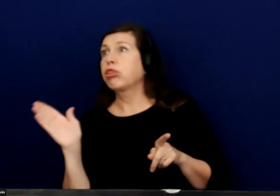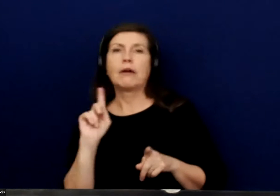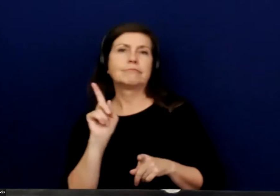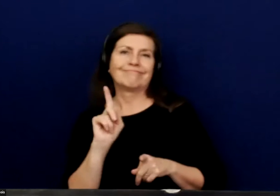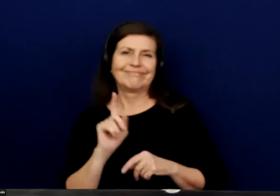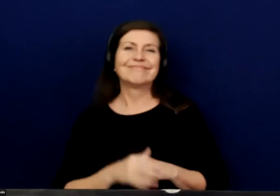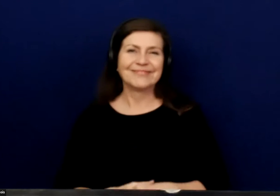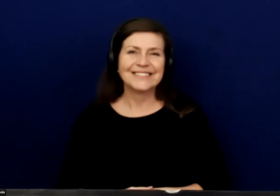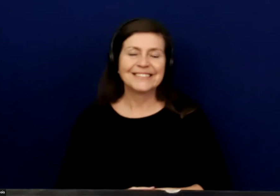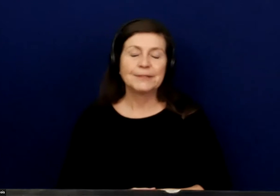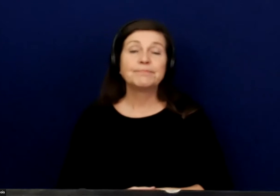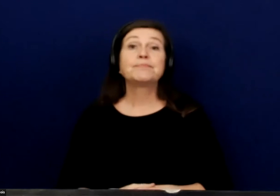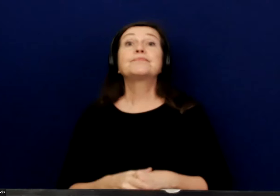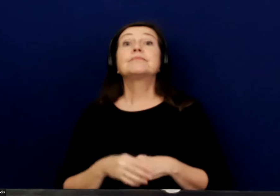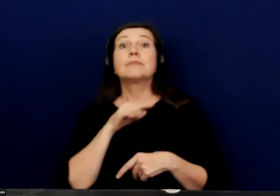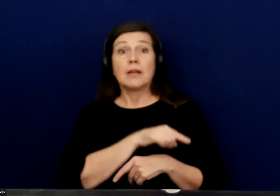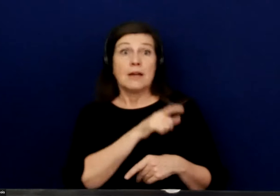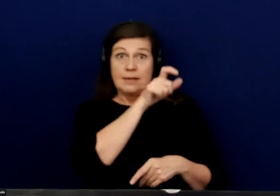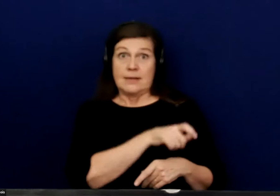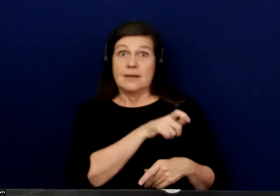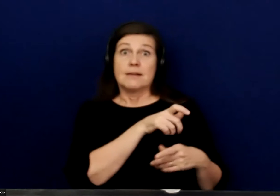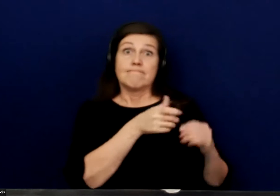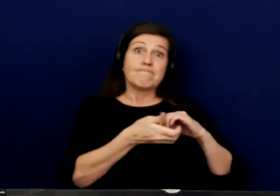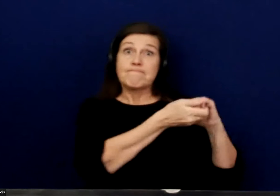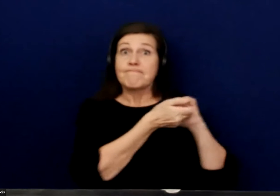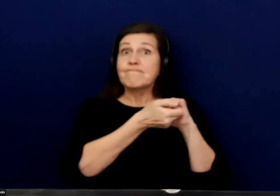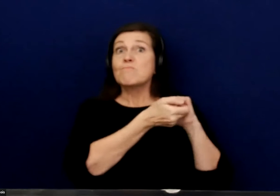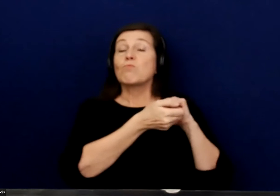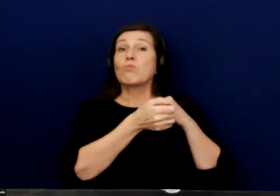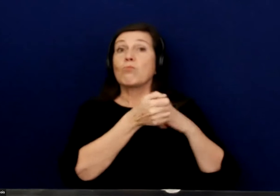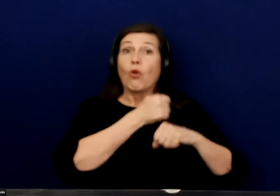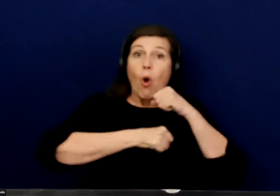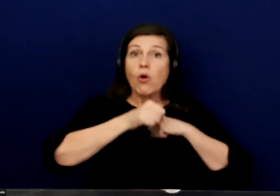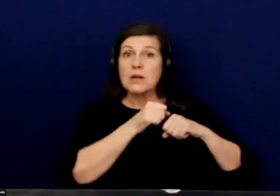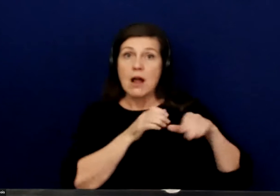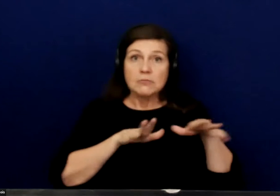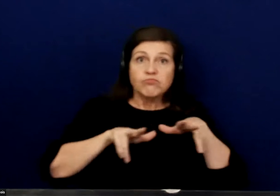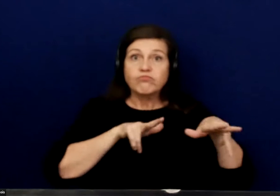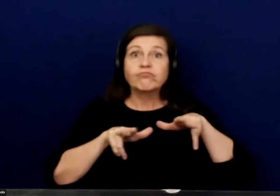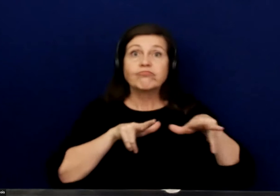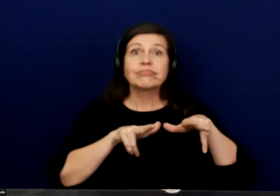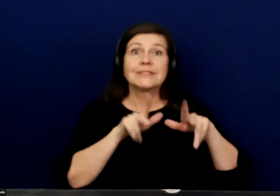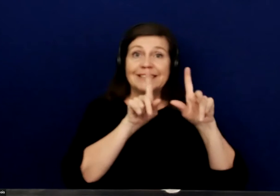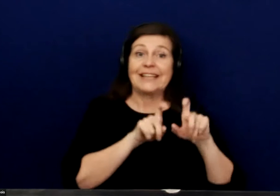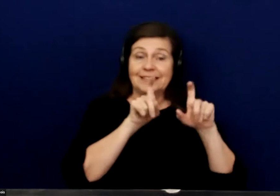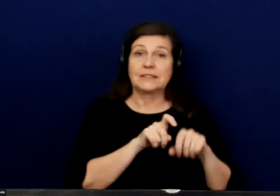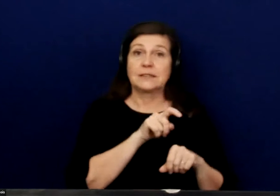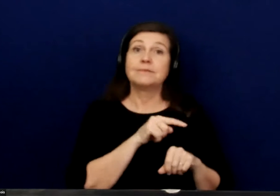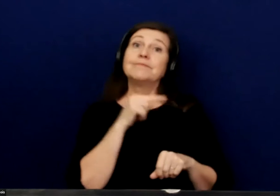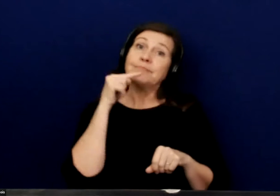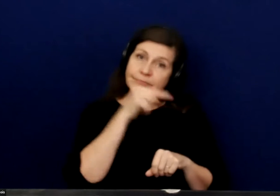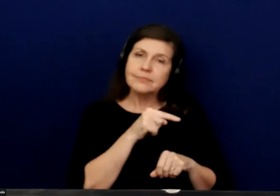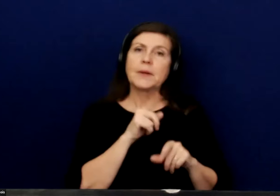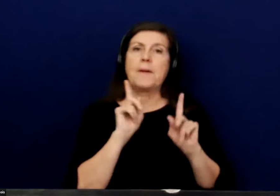The organizations who organize the testing and or own the product or service that is tested, they need to be better